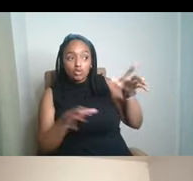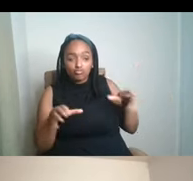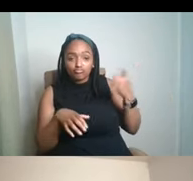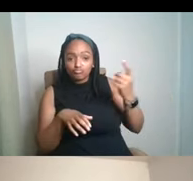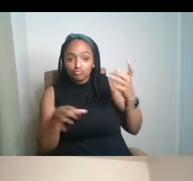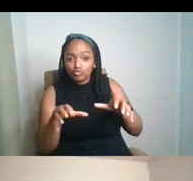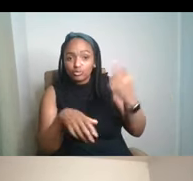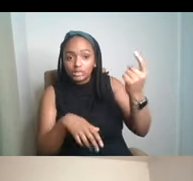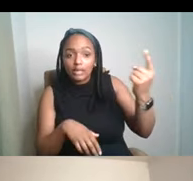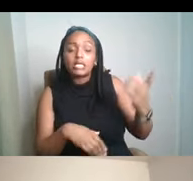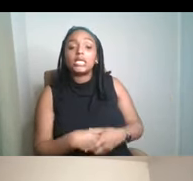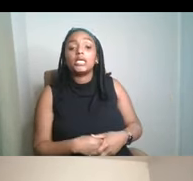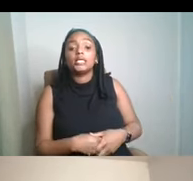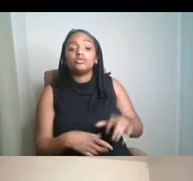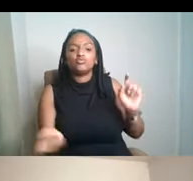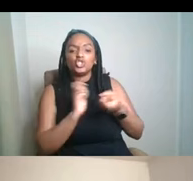yeah.